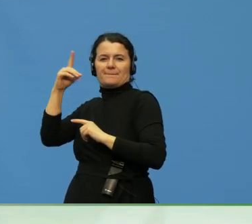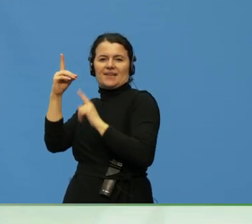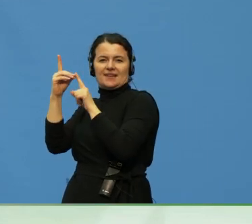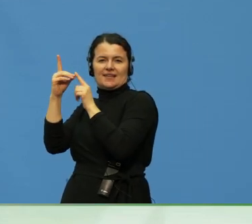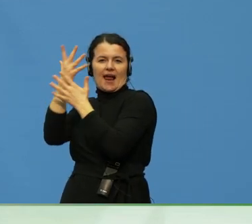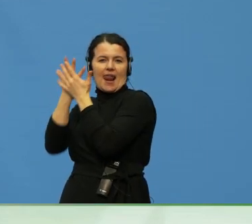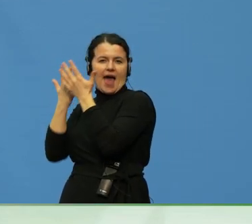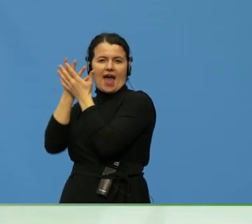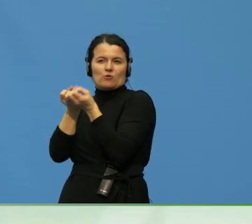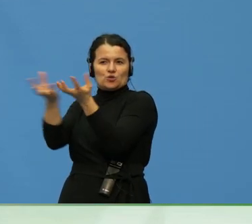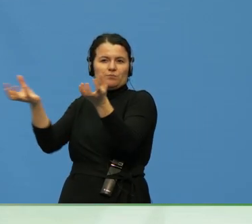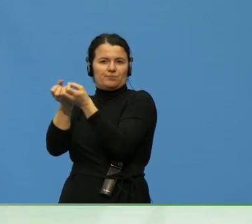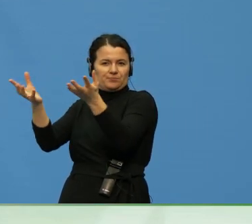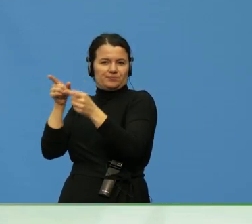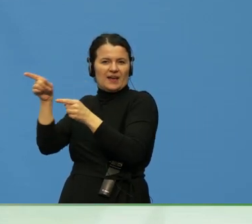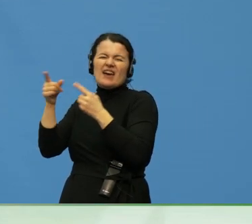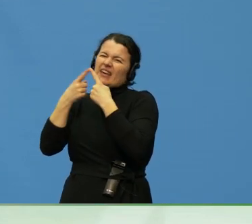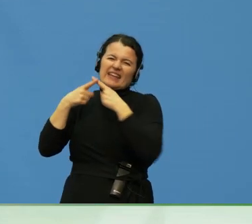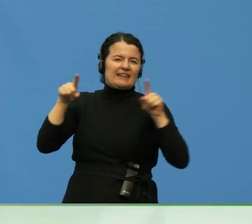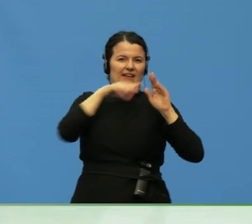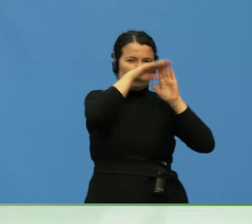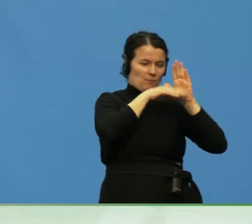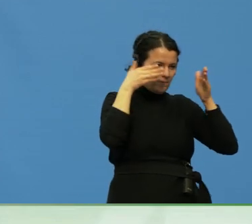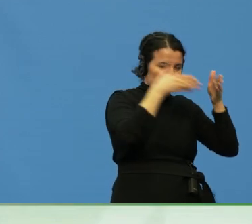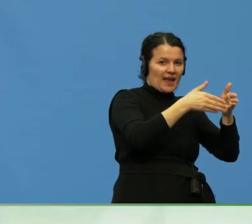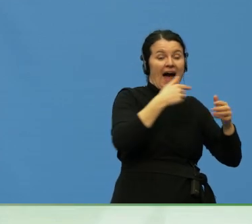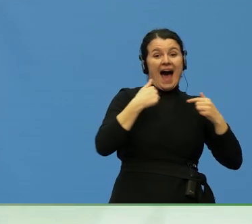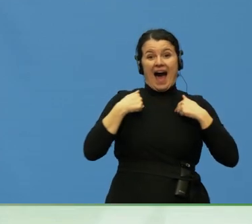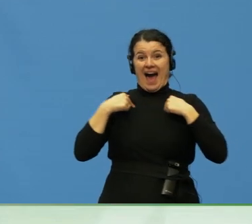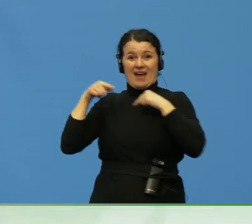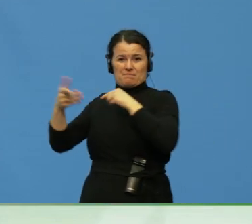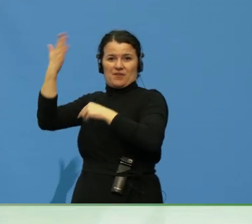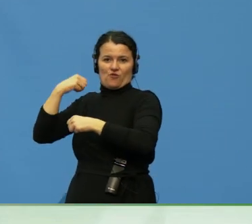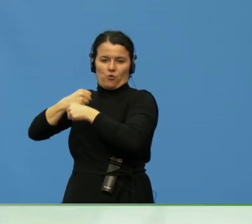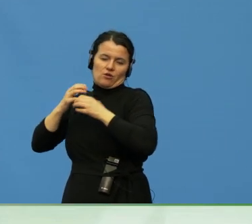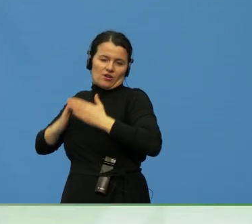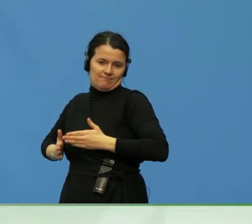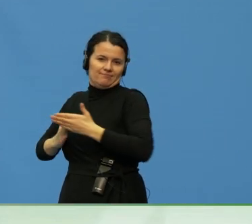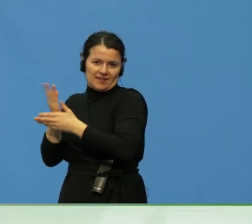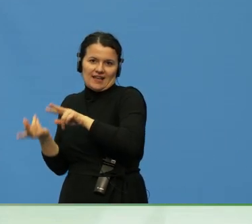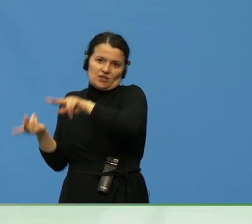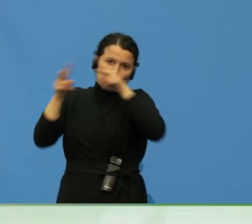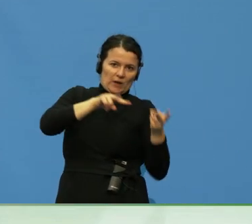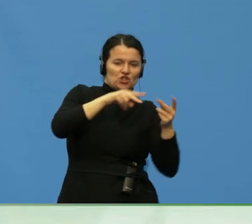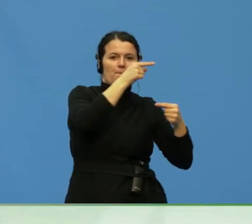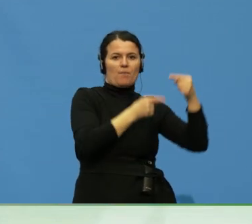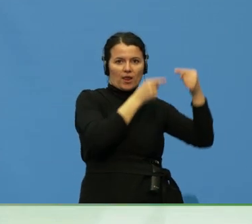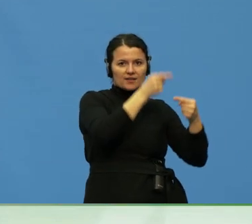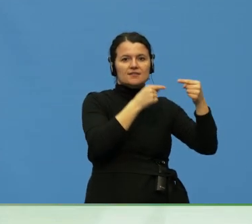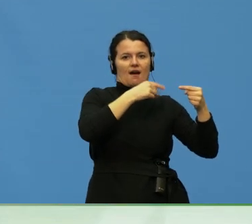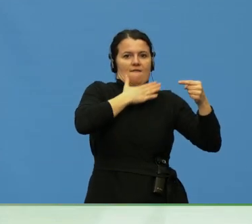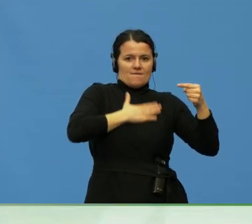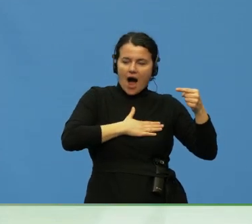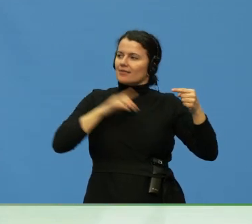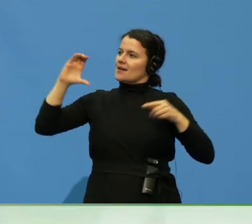when I came into my role was really dig in on the CRPD, was really double down on Canada's commitment to